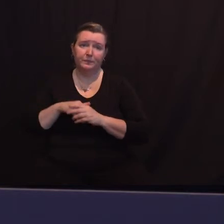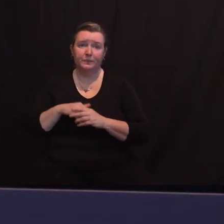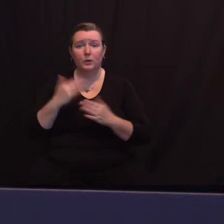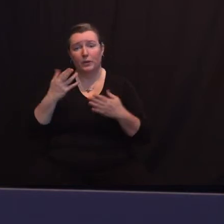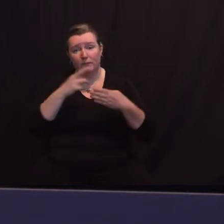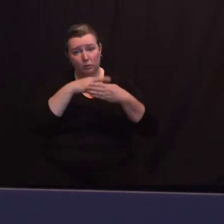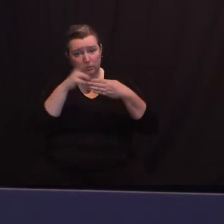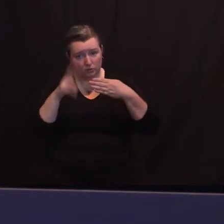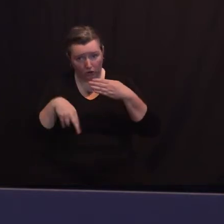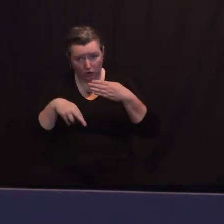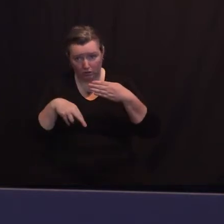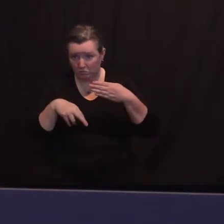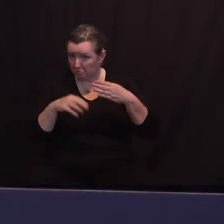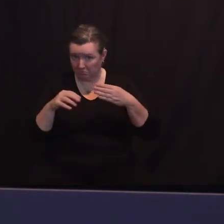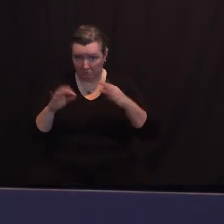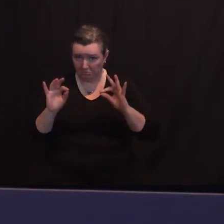asymptomatic.